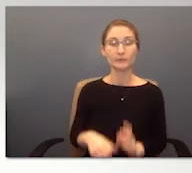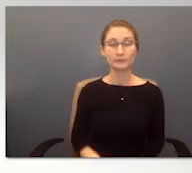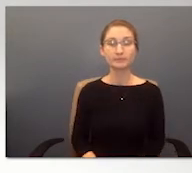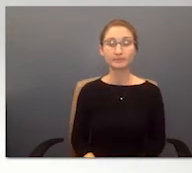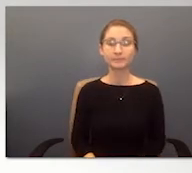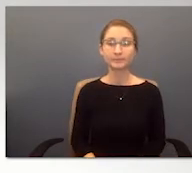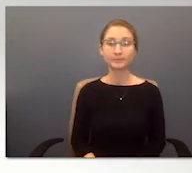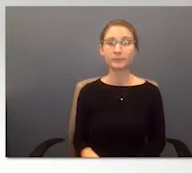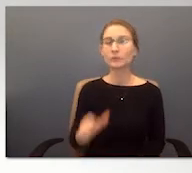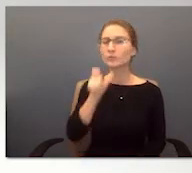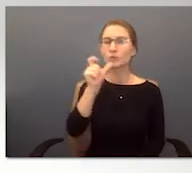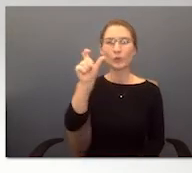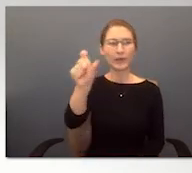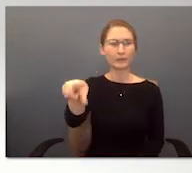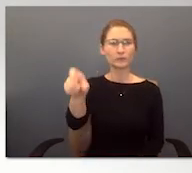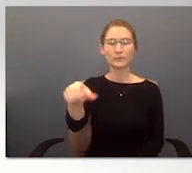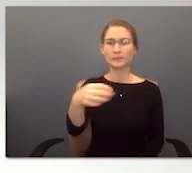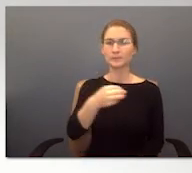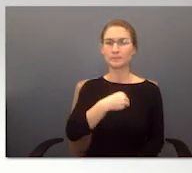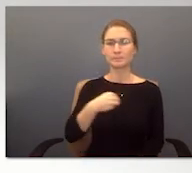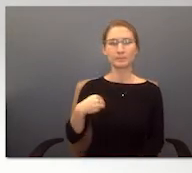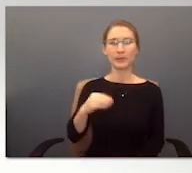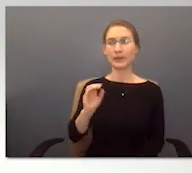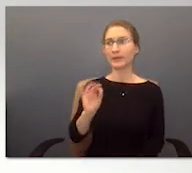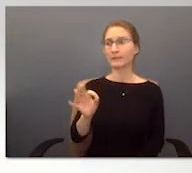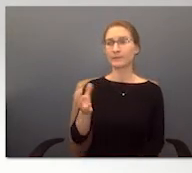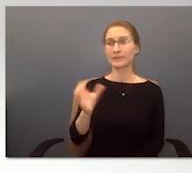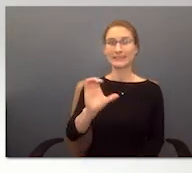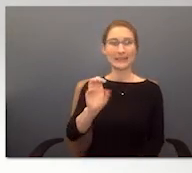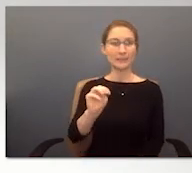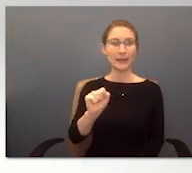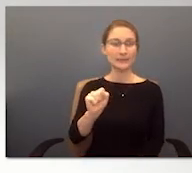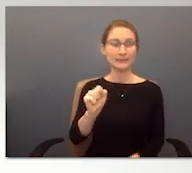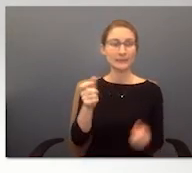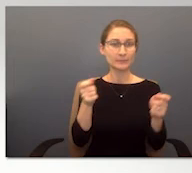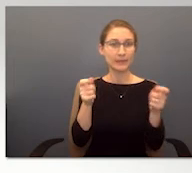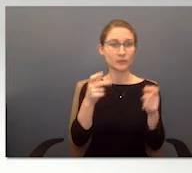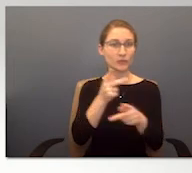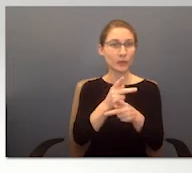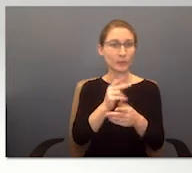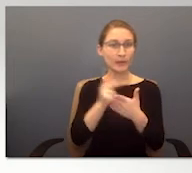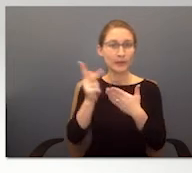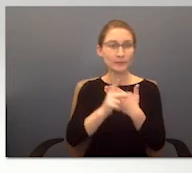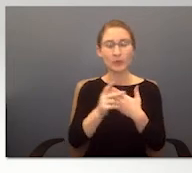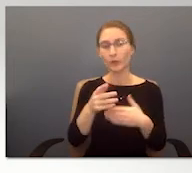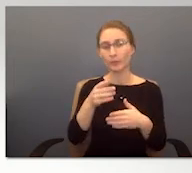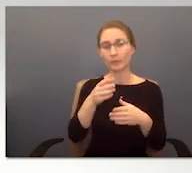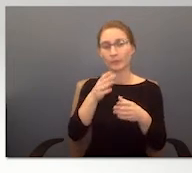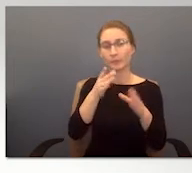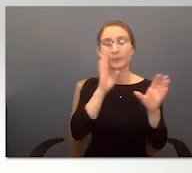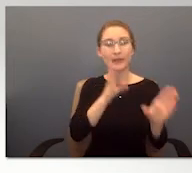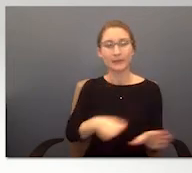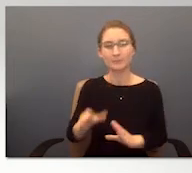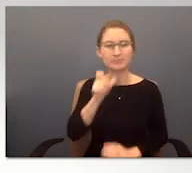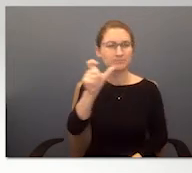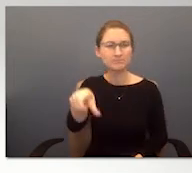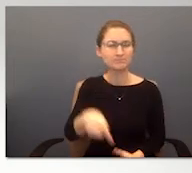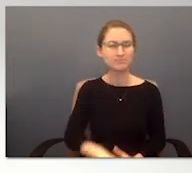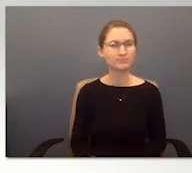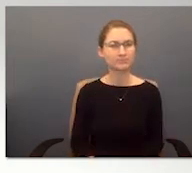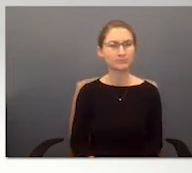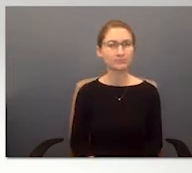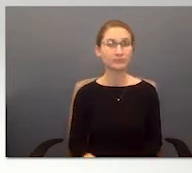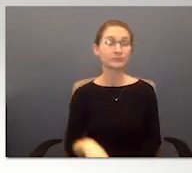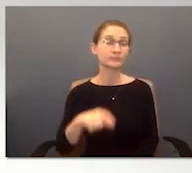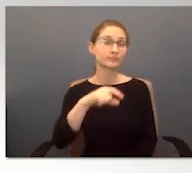program. They don't have to be members of the CMS managed care plan. But if they become members of the CMS managed care,